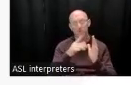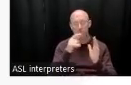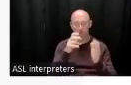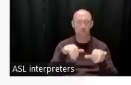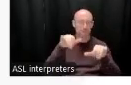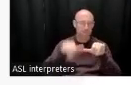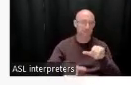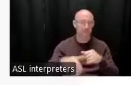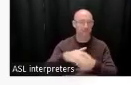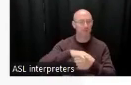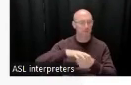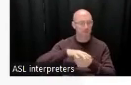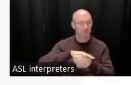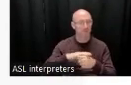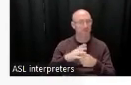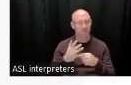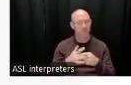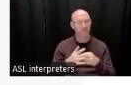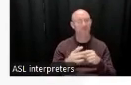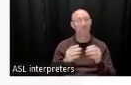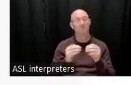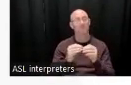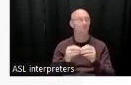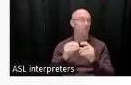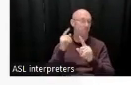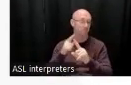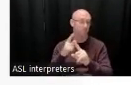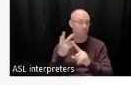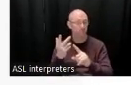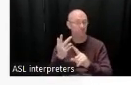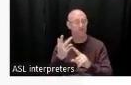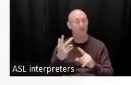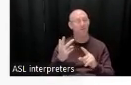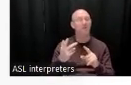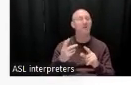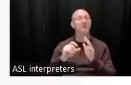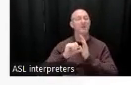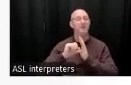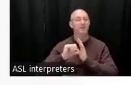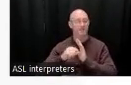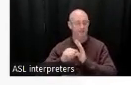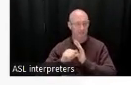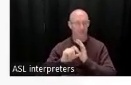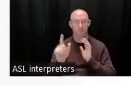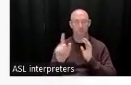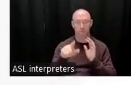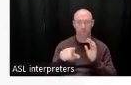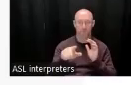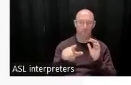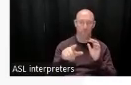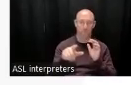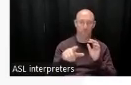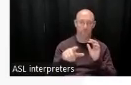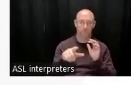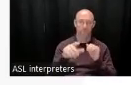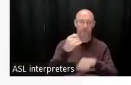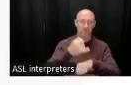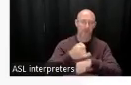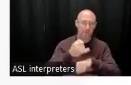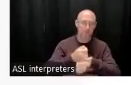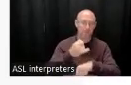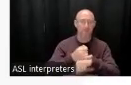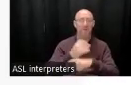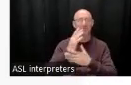in a certain place. But more to the point, it's to just emphasize that where your campus is located is part